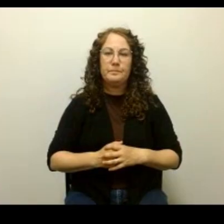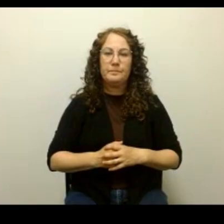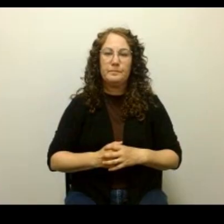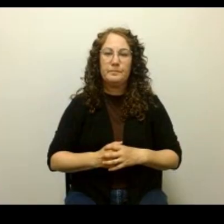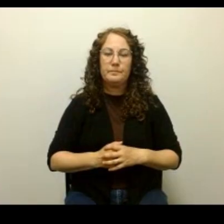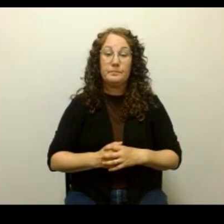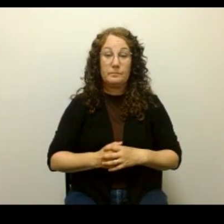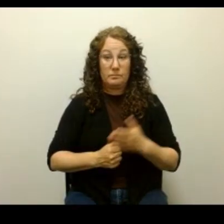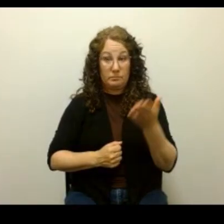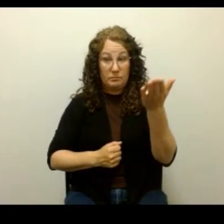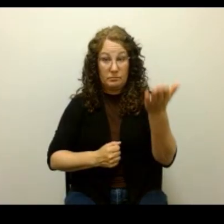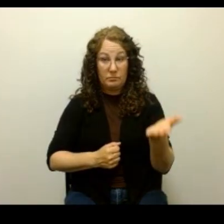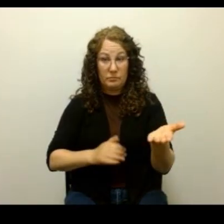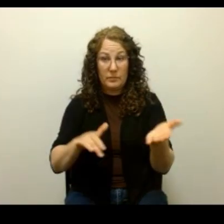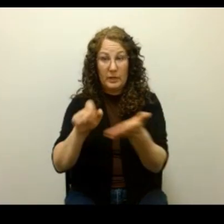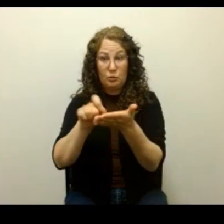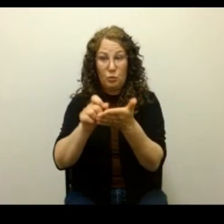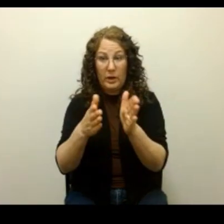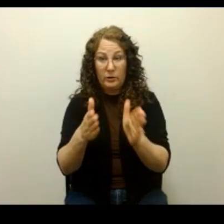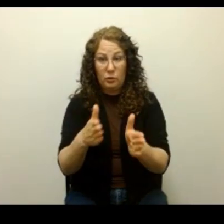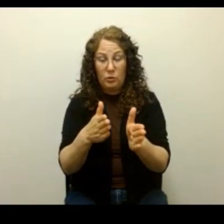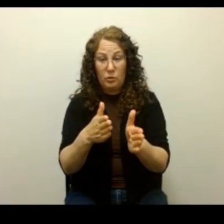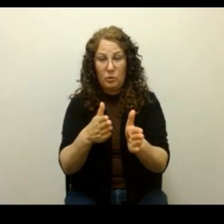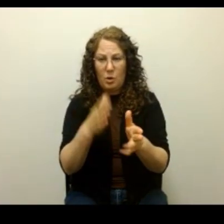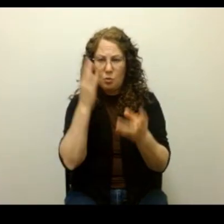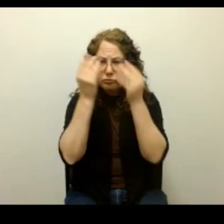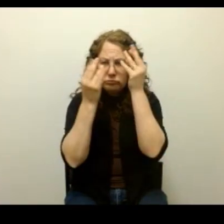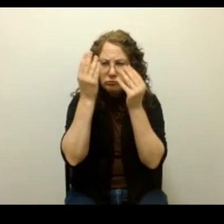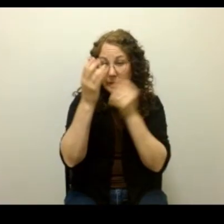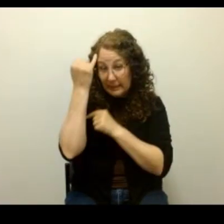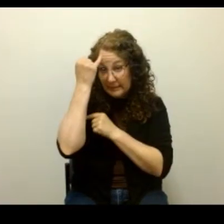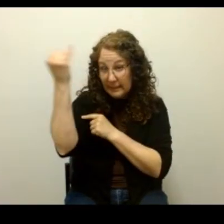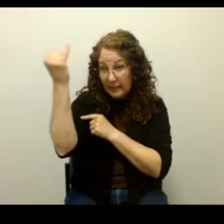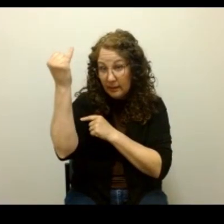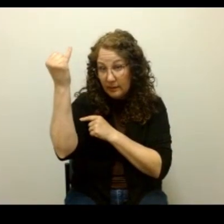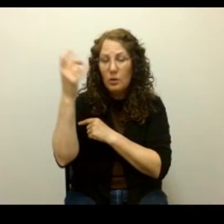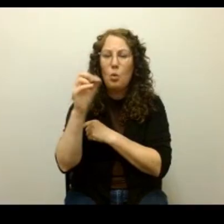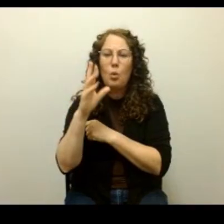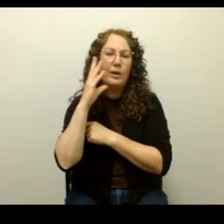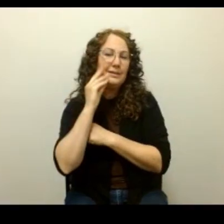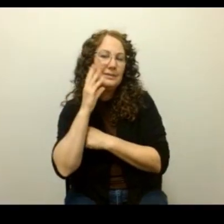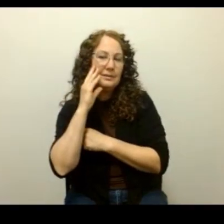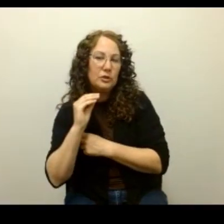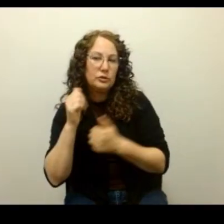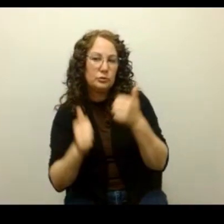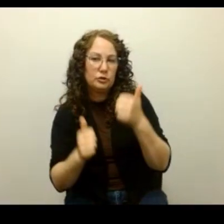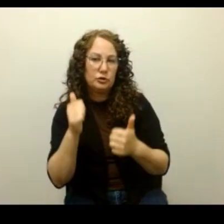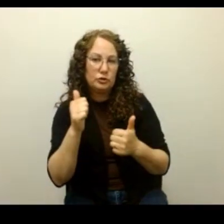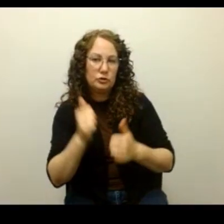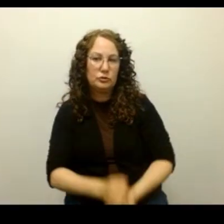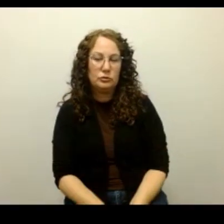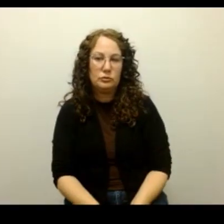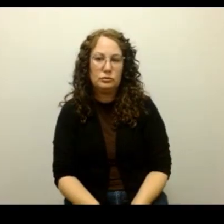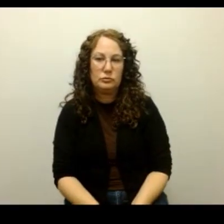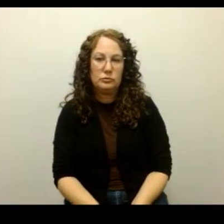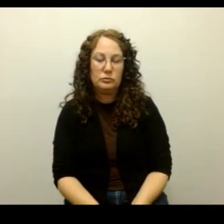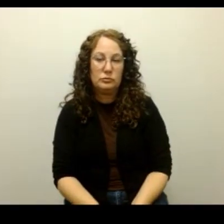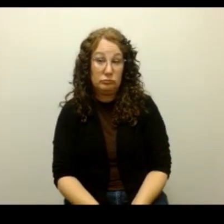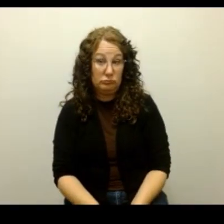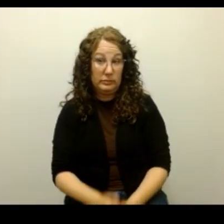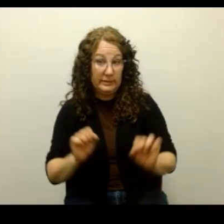is this writer reflecting on an idea or an experience? Are we able